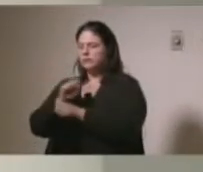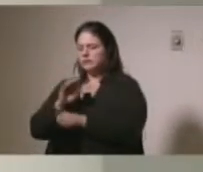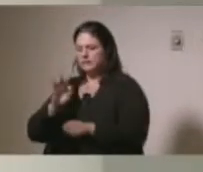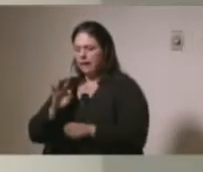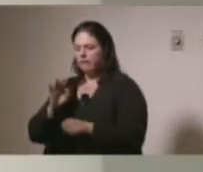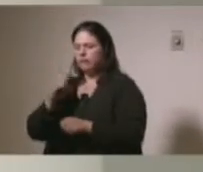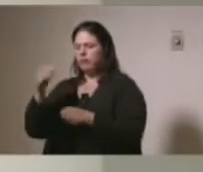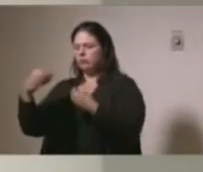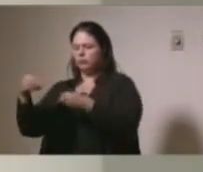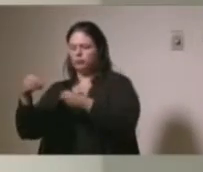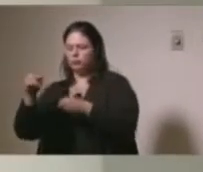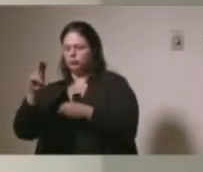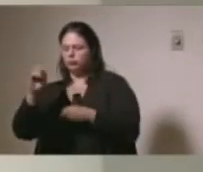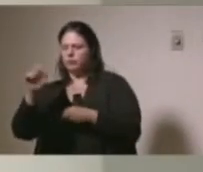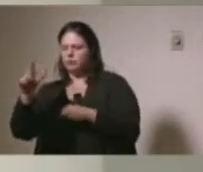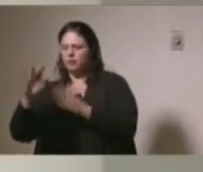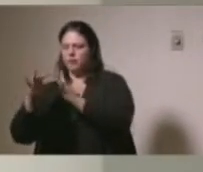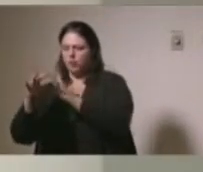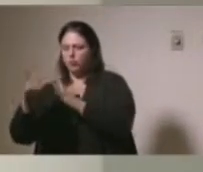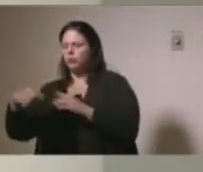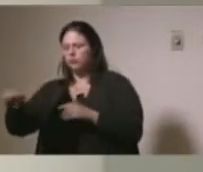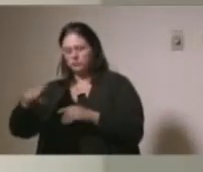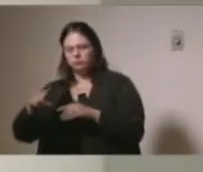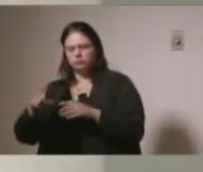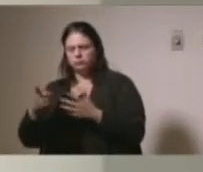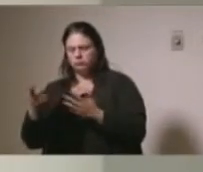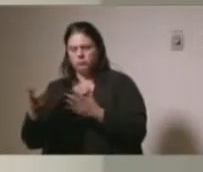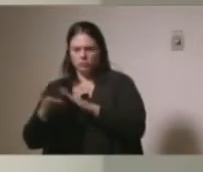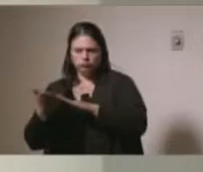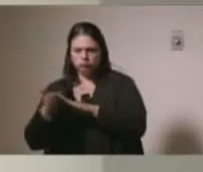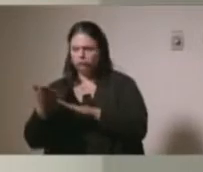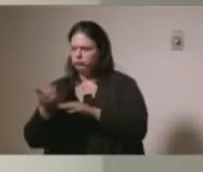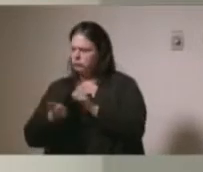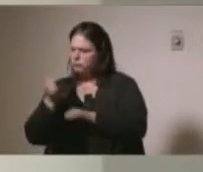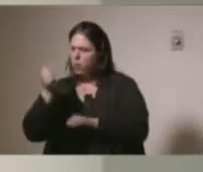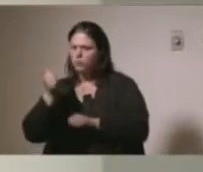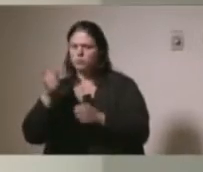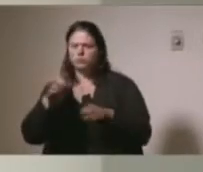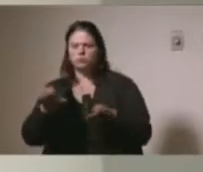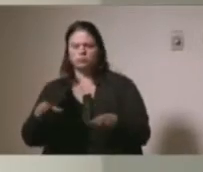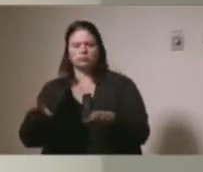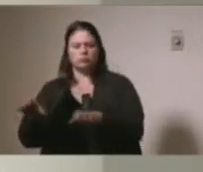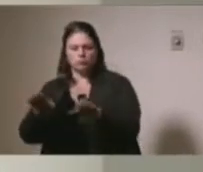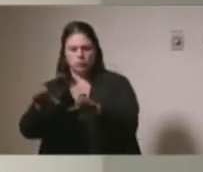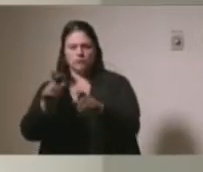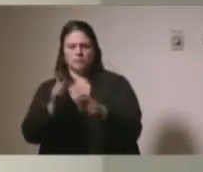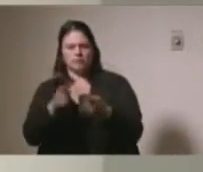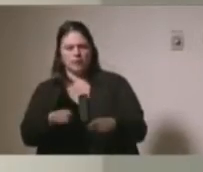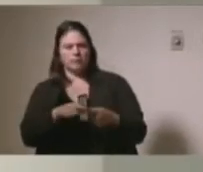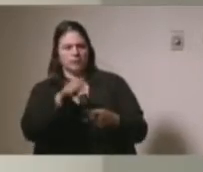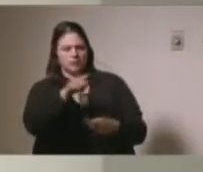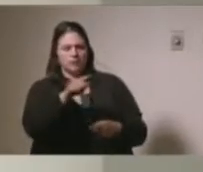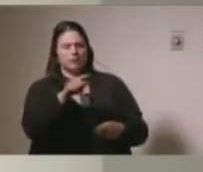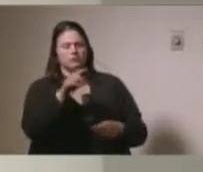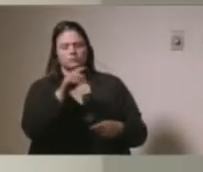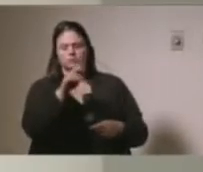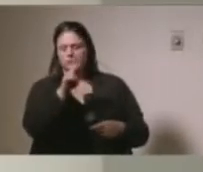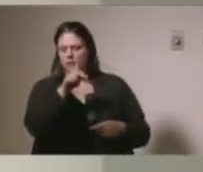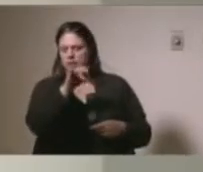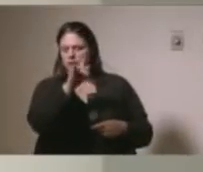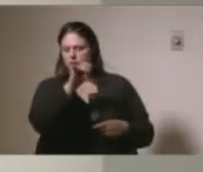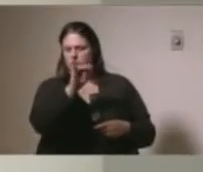retail network are able to carry out most of the functions of Kiwi Bank. As more of the Post network